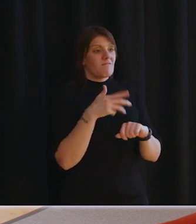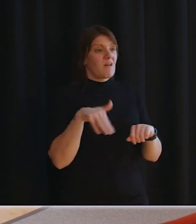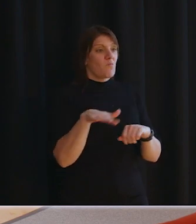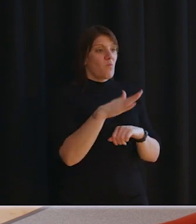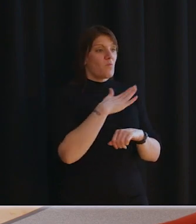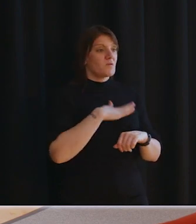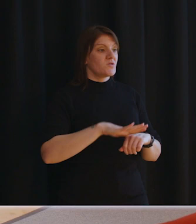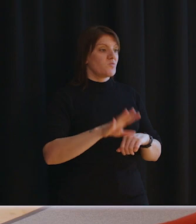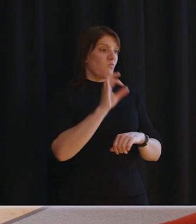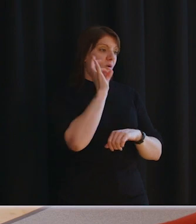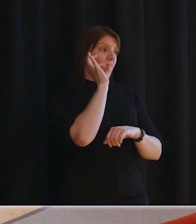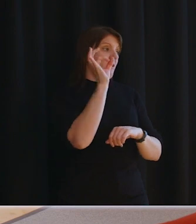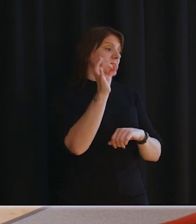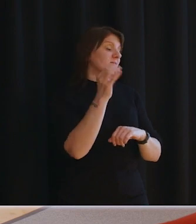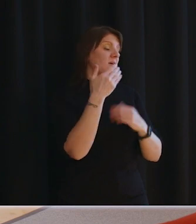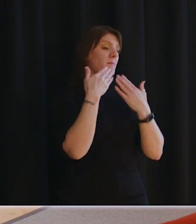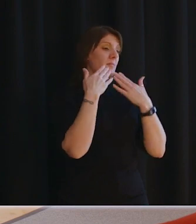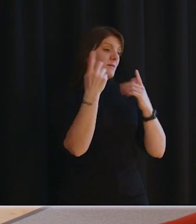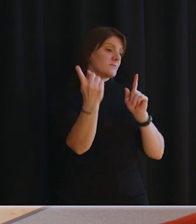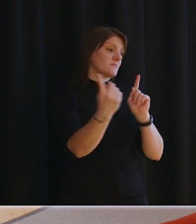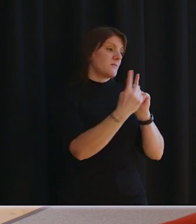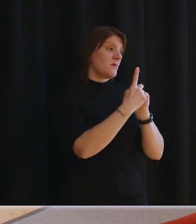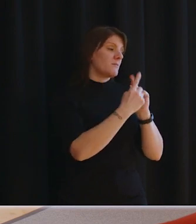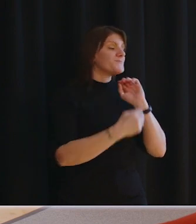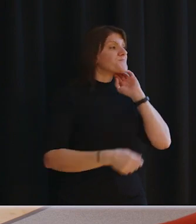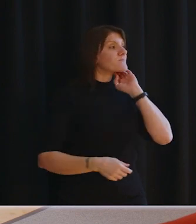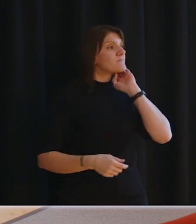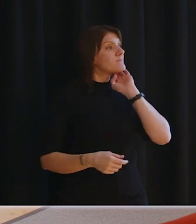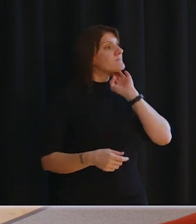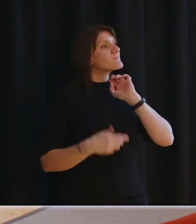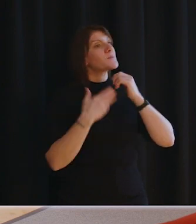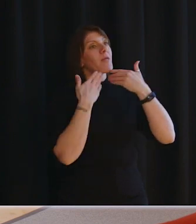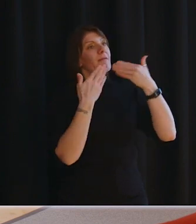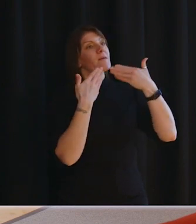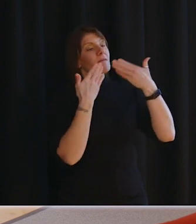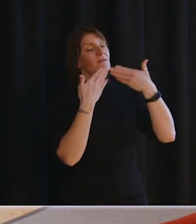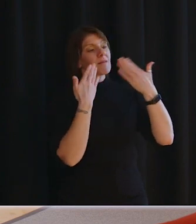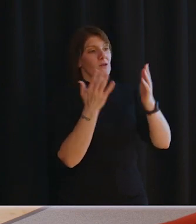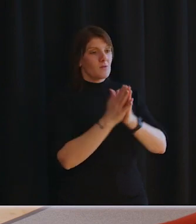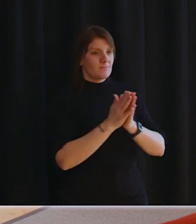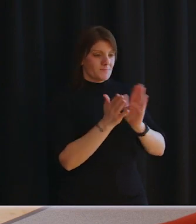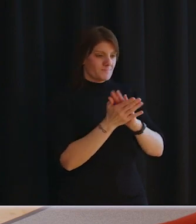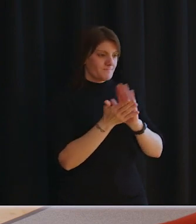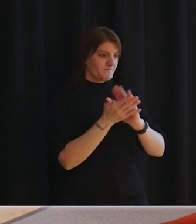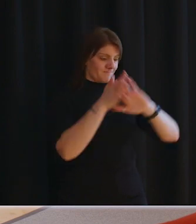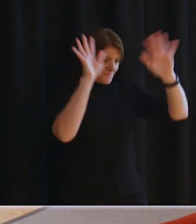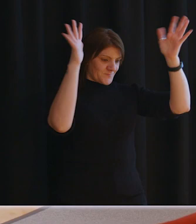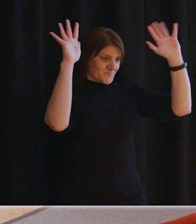else outside of this, I'm more than happy to talk to you, but thank you ever so much for coming.